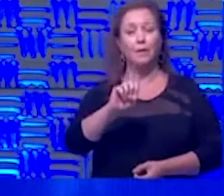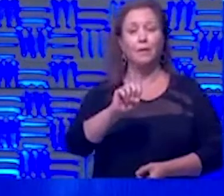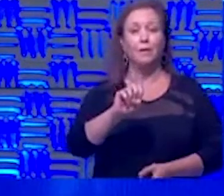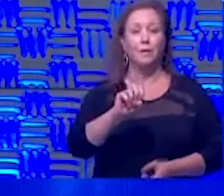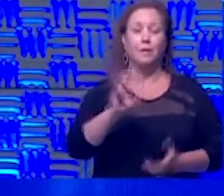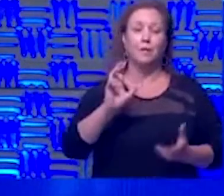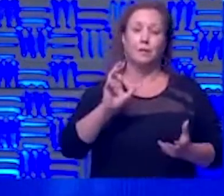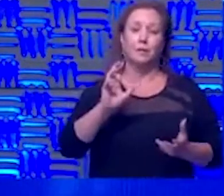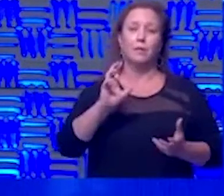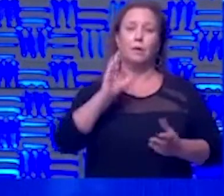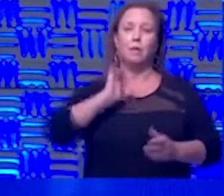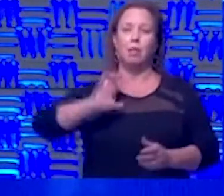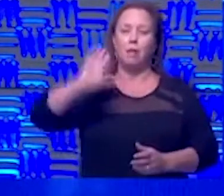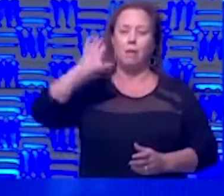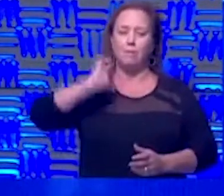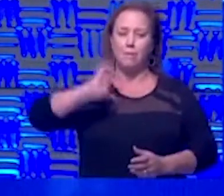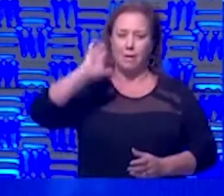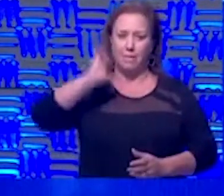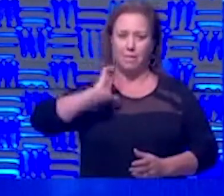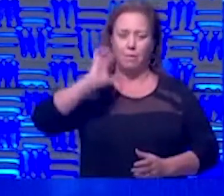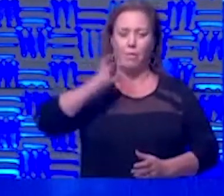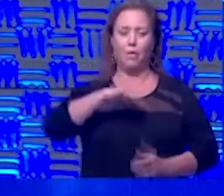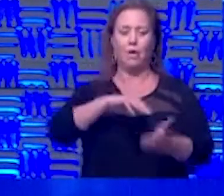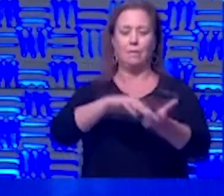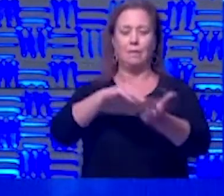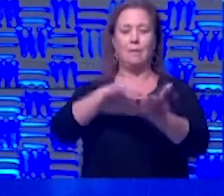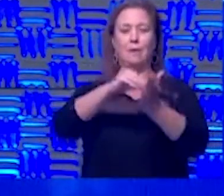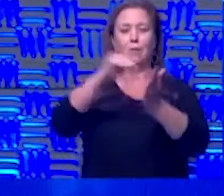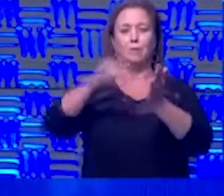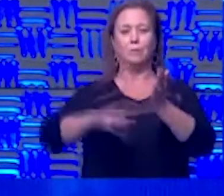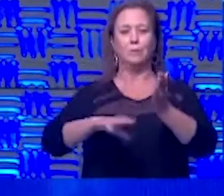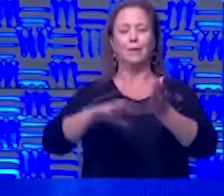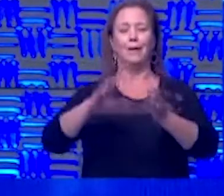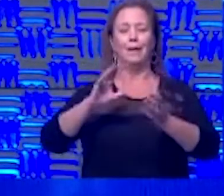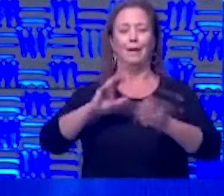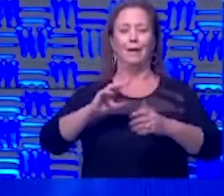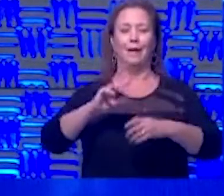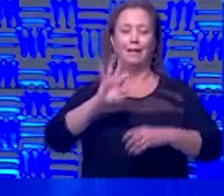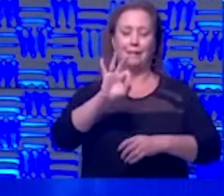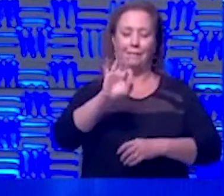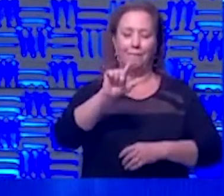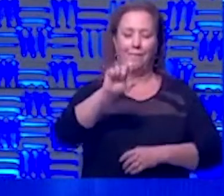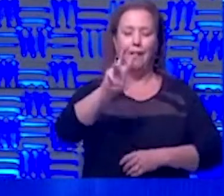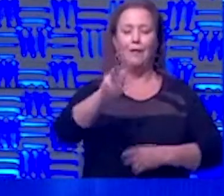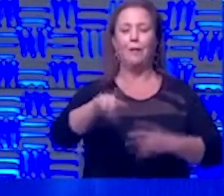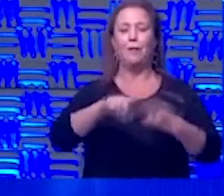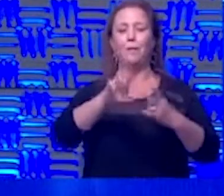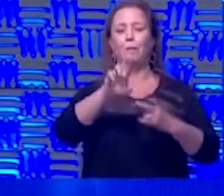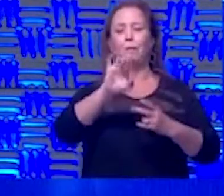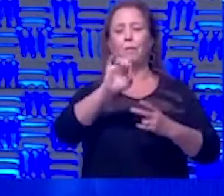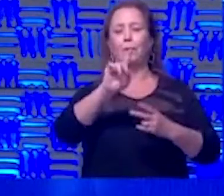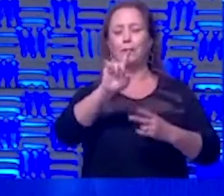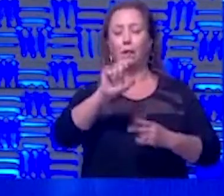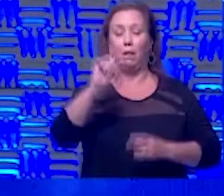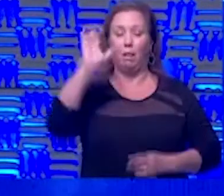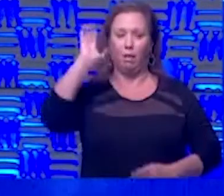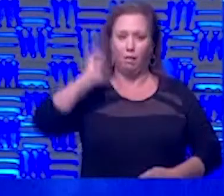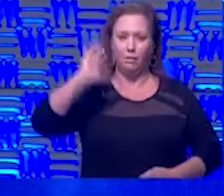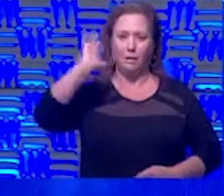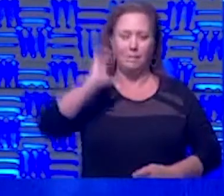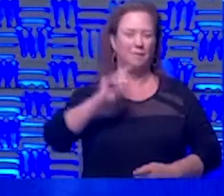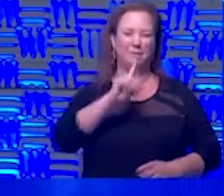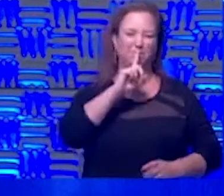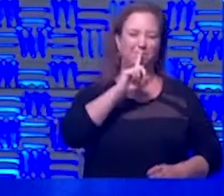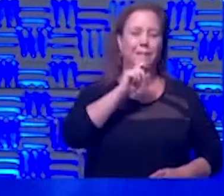okay, maybe it was a long time ago when I was a medical student and a resident and a fellow, approximately a long time ago. It was just